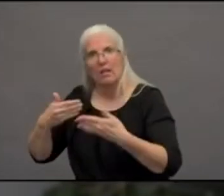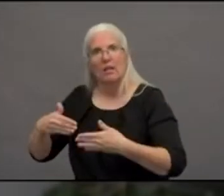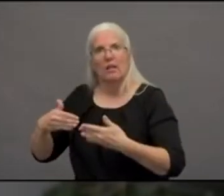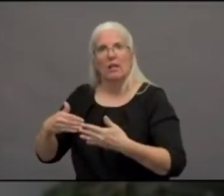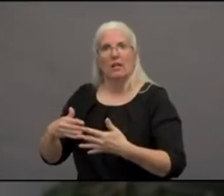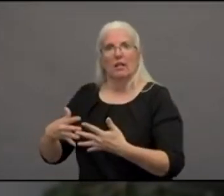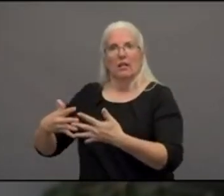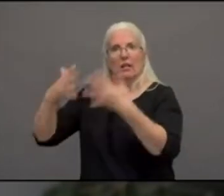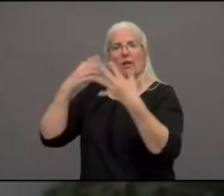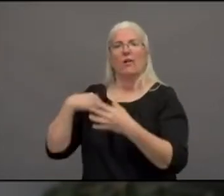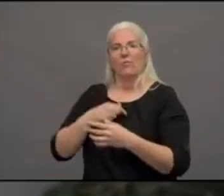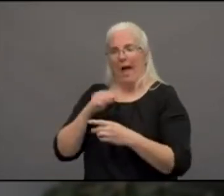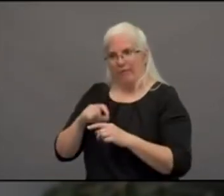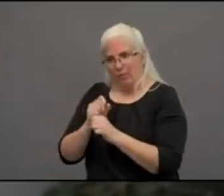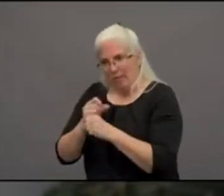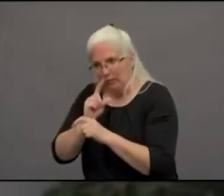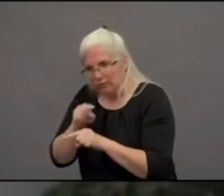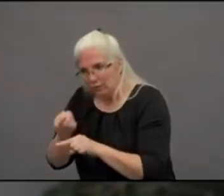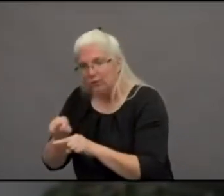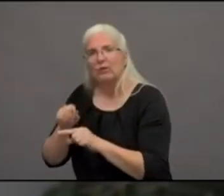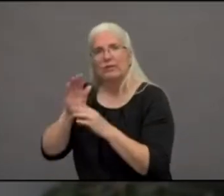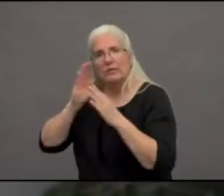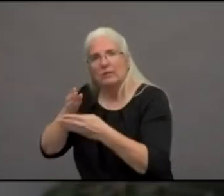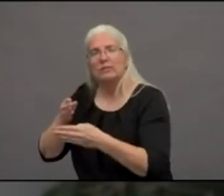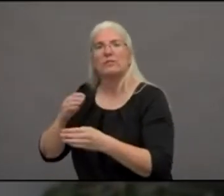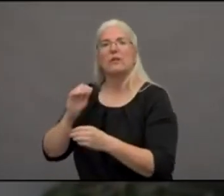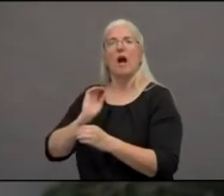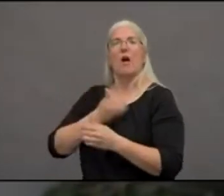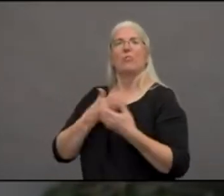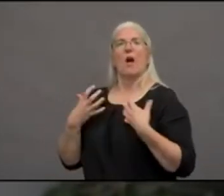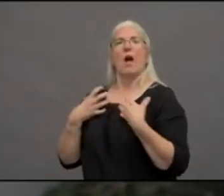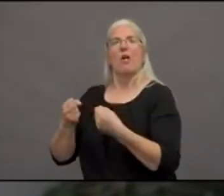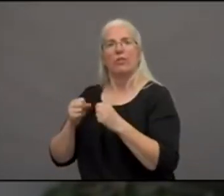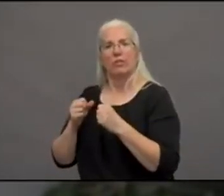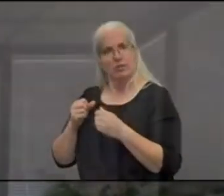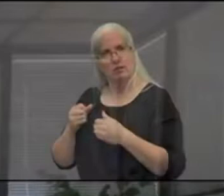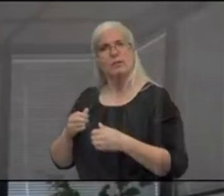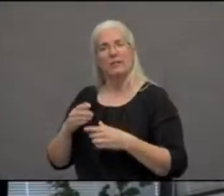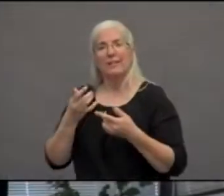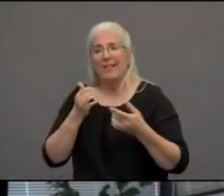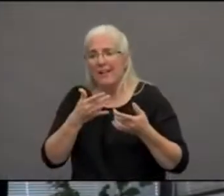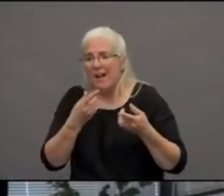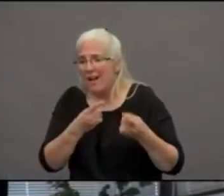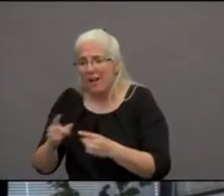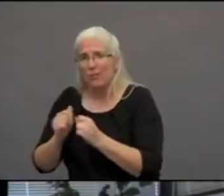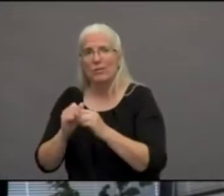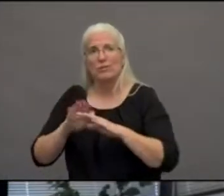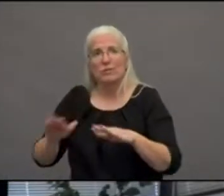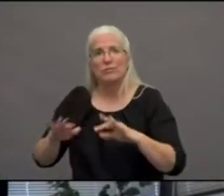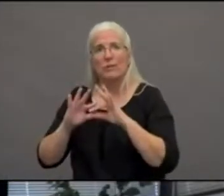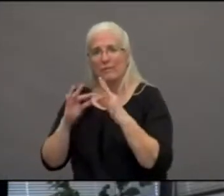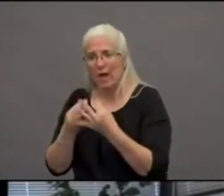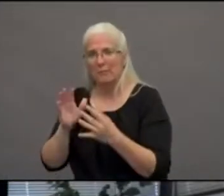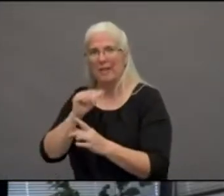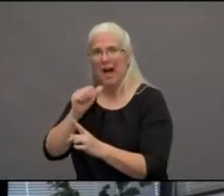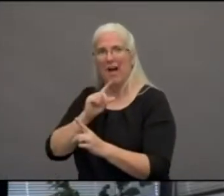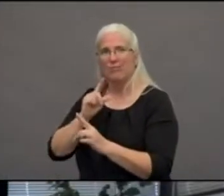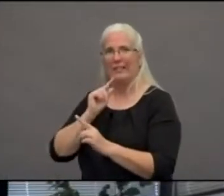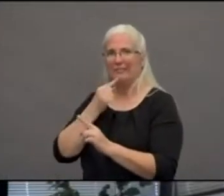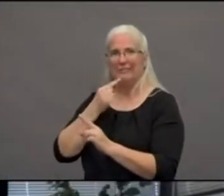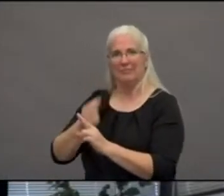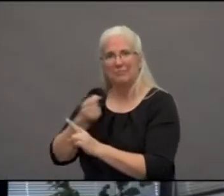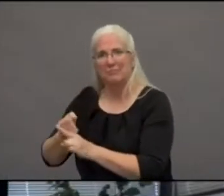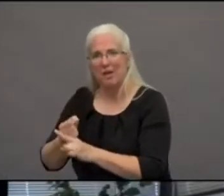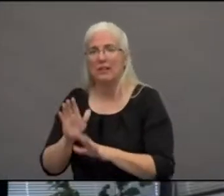ensure the health and well-being of individuals, children, families in our community. So we've been sheltering in place for